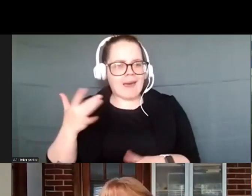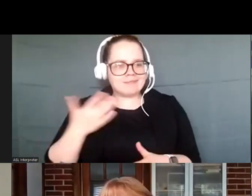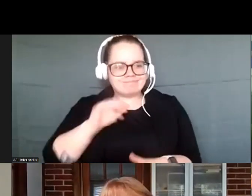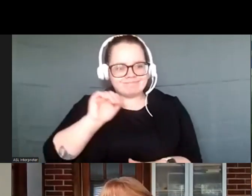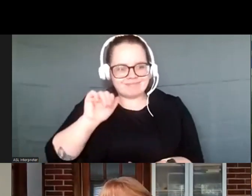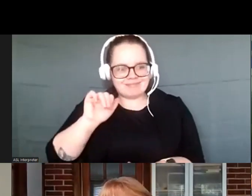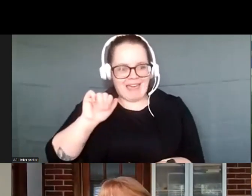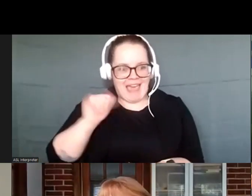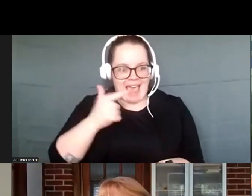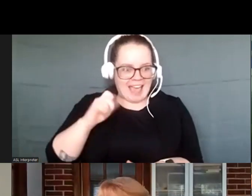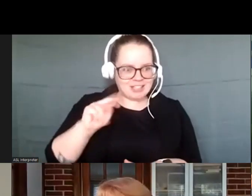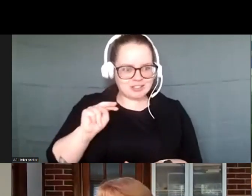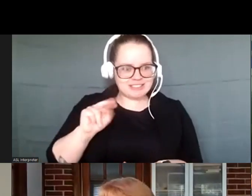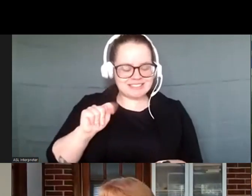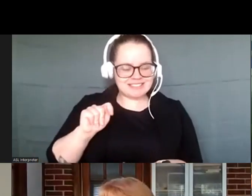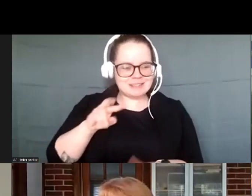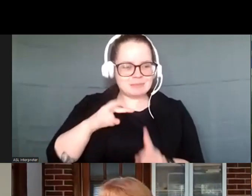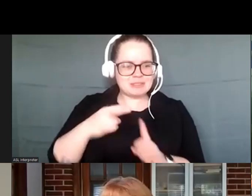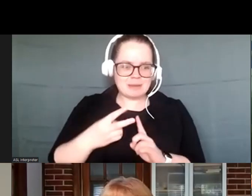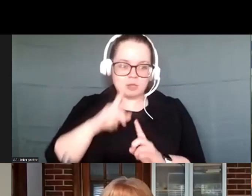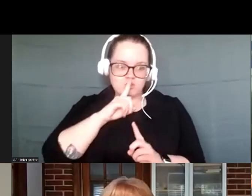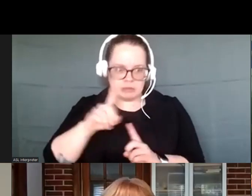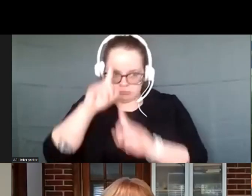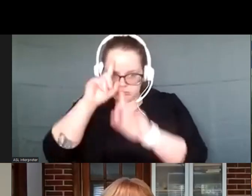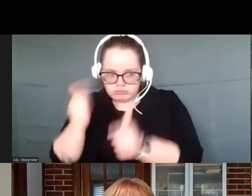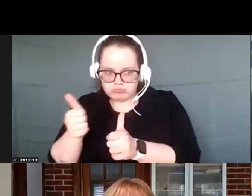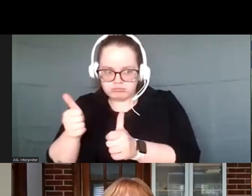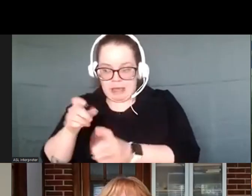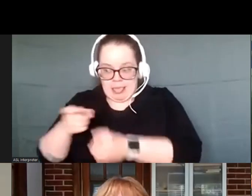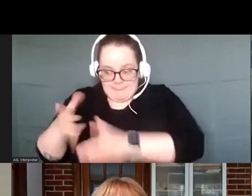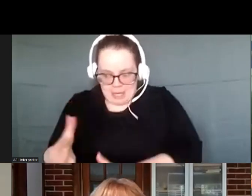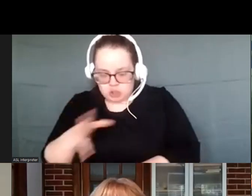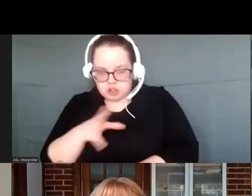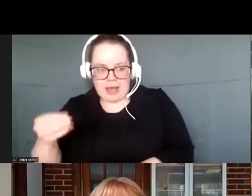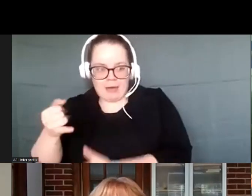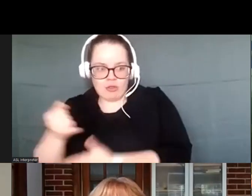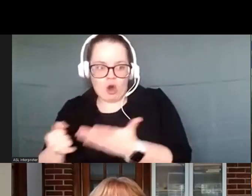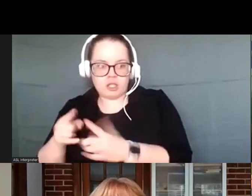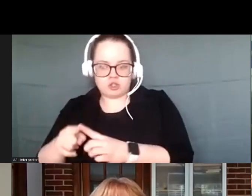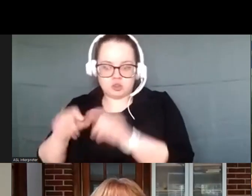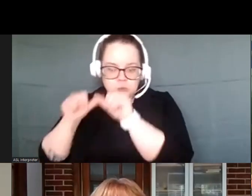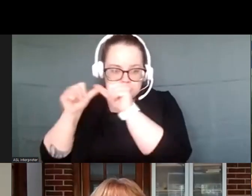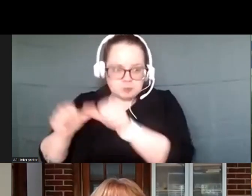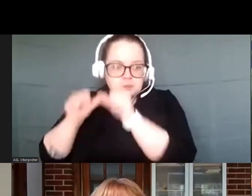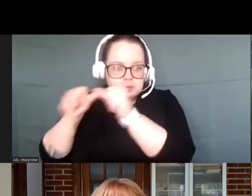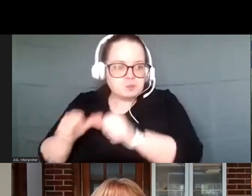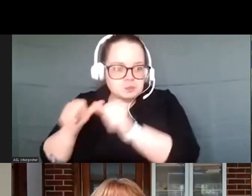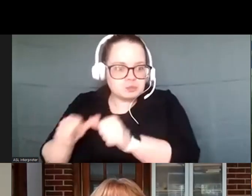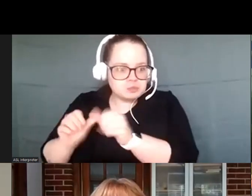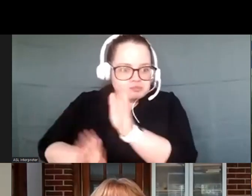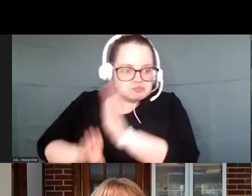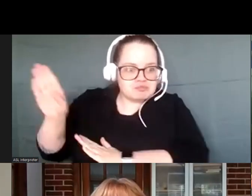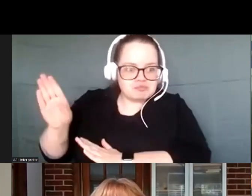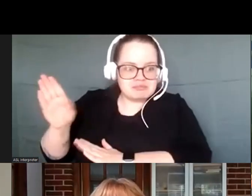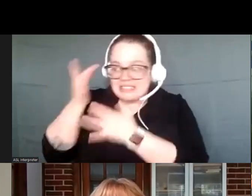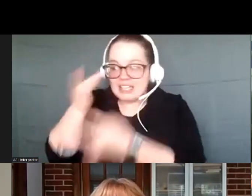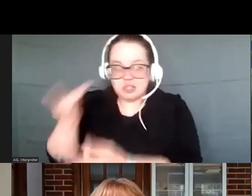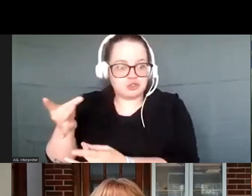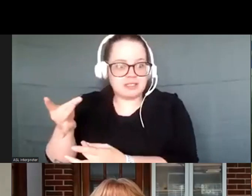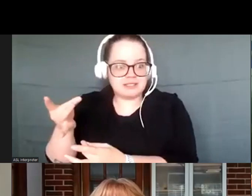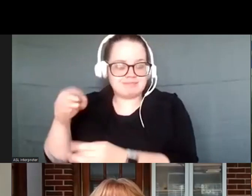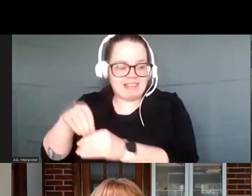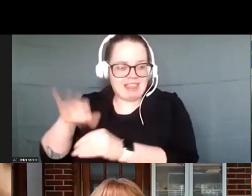is really up to the manager and the artist to drive interest in your capacity to sell.